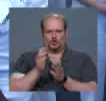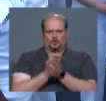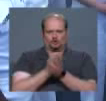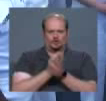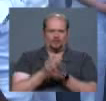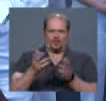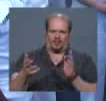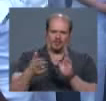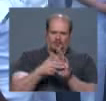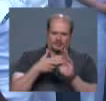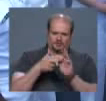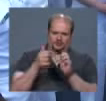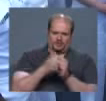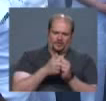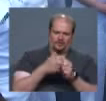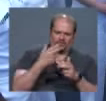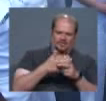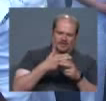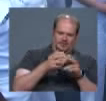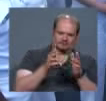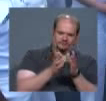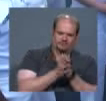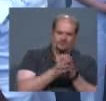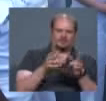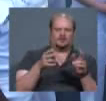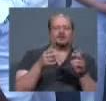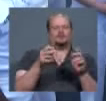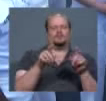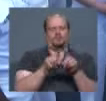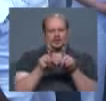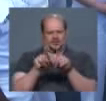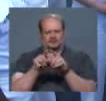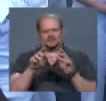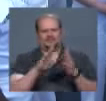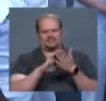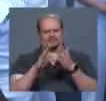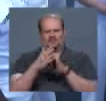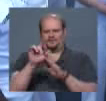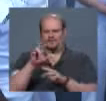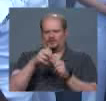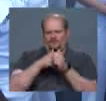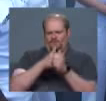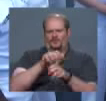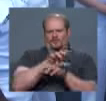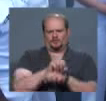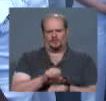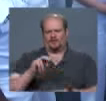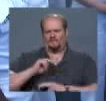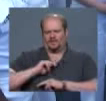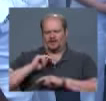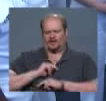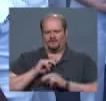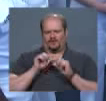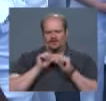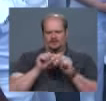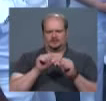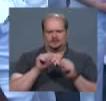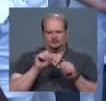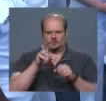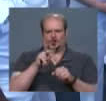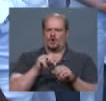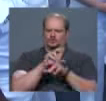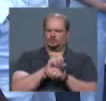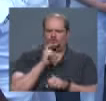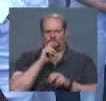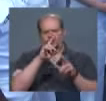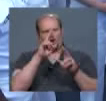be commissioned alongside its namesake. And whereas the City of Little Rock, in keeping with the tradition of the Navy and continuing its own tradition